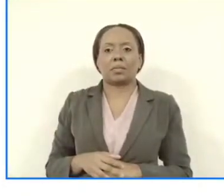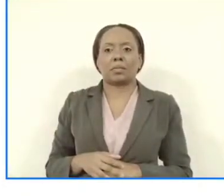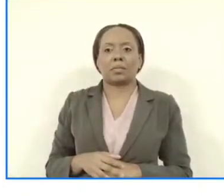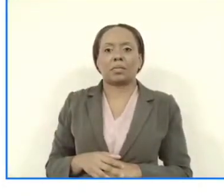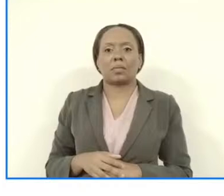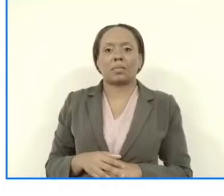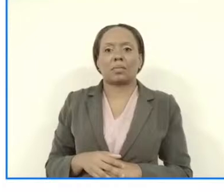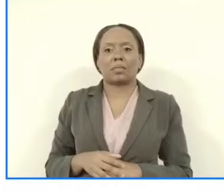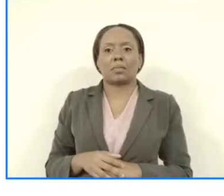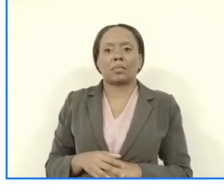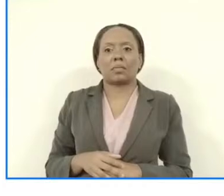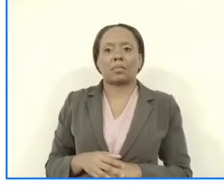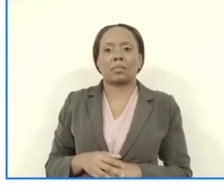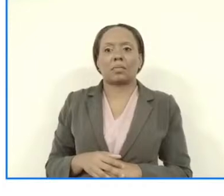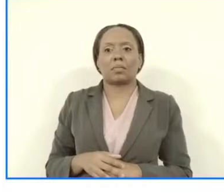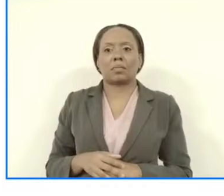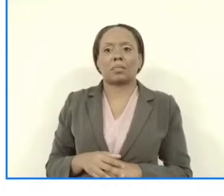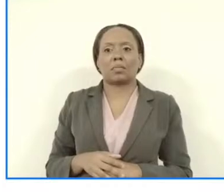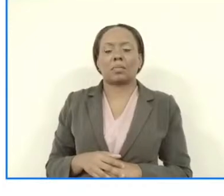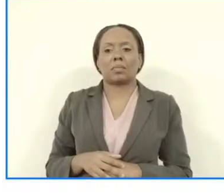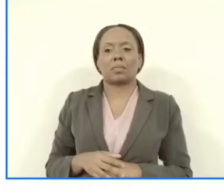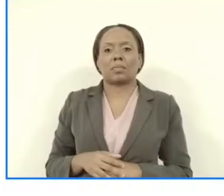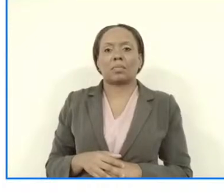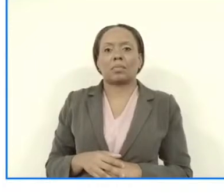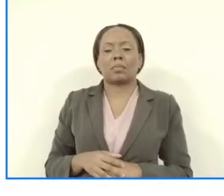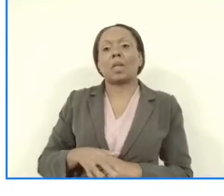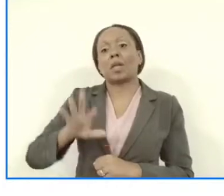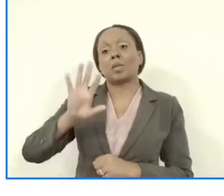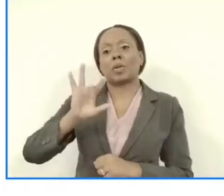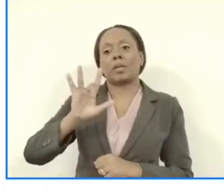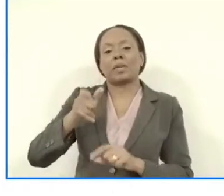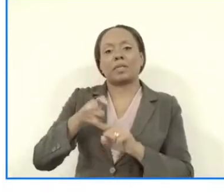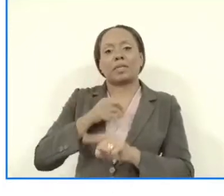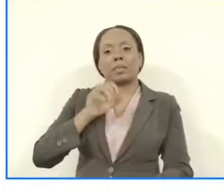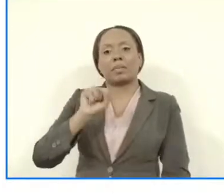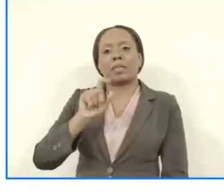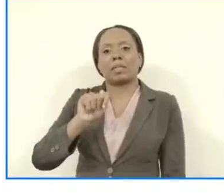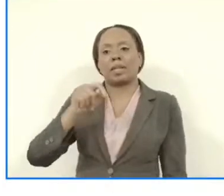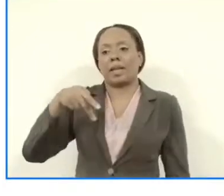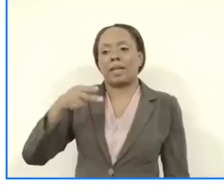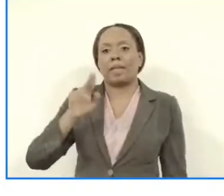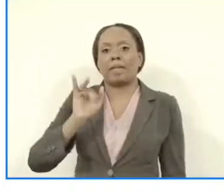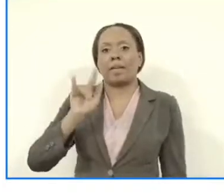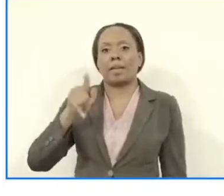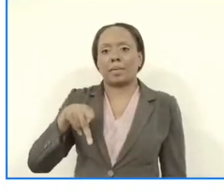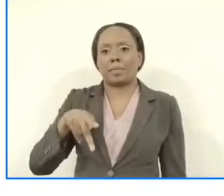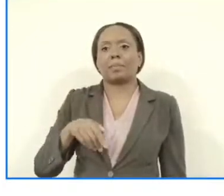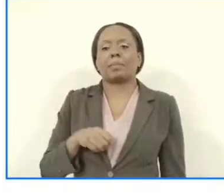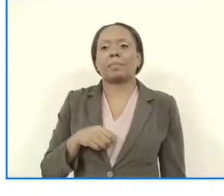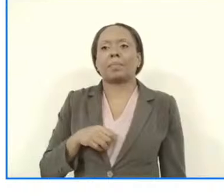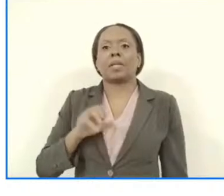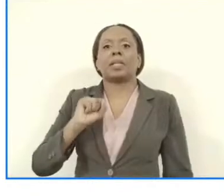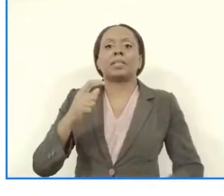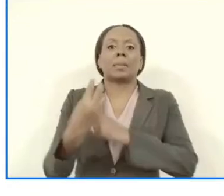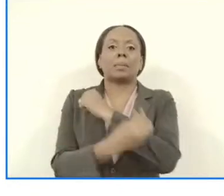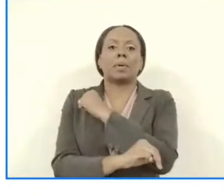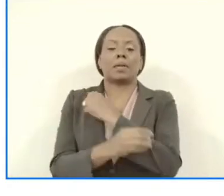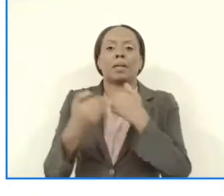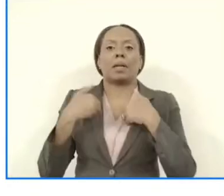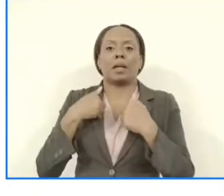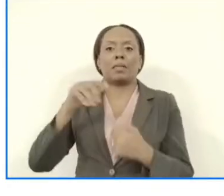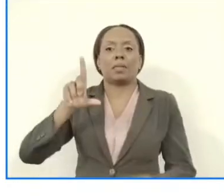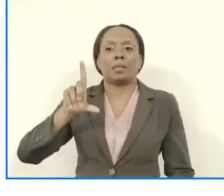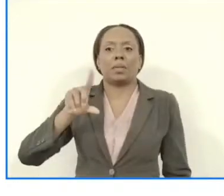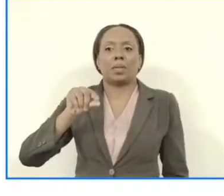Also, we have a number of them, 25 in the St. Philip area, St. Michael, 20,